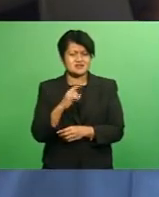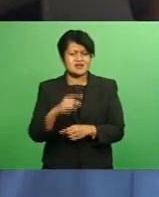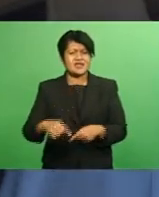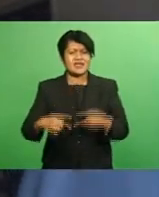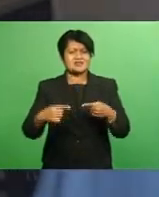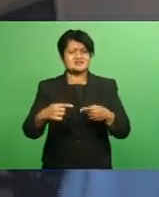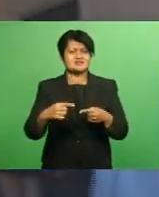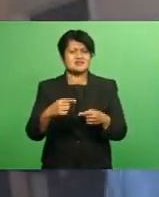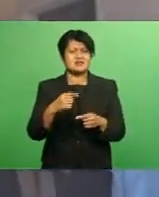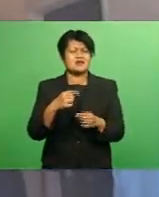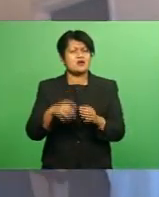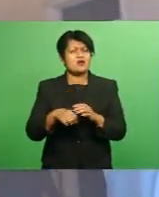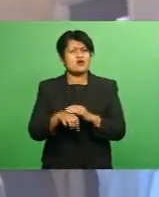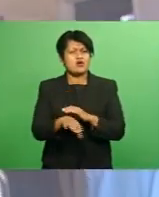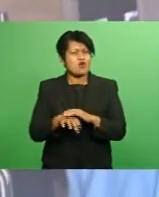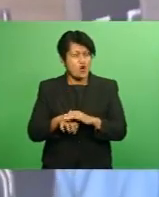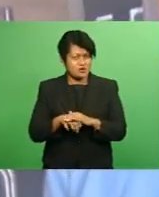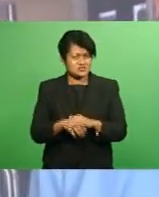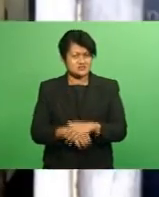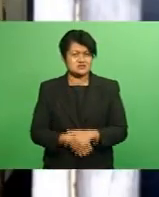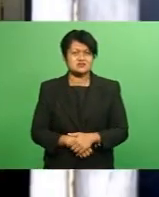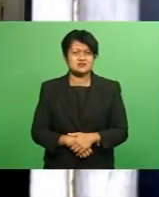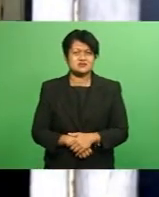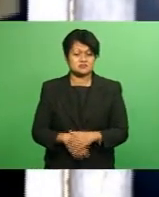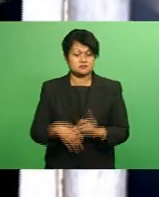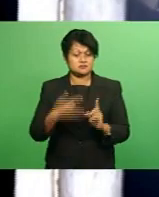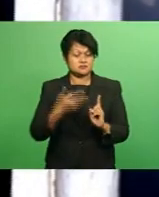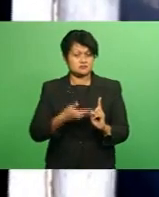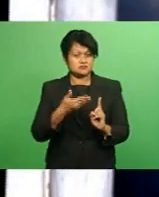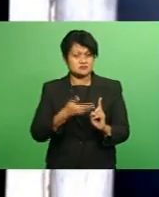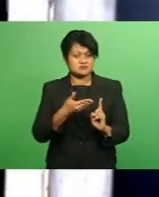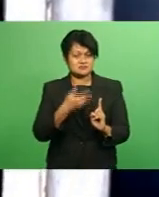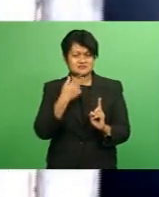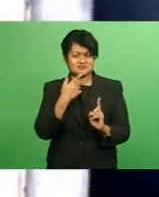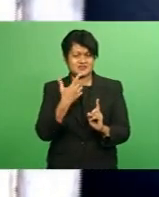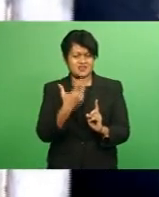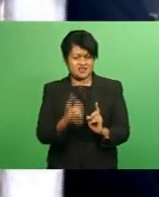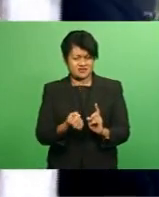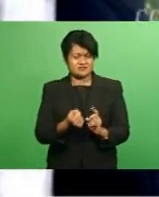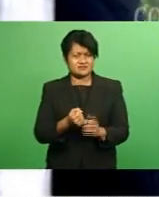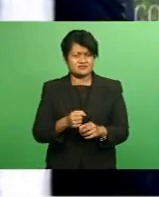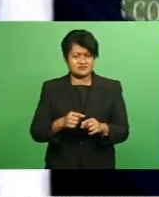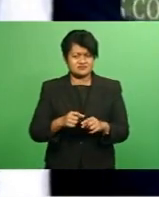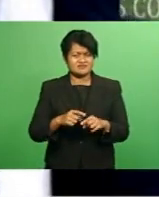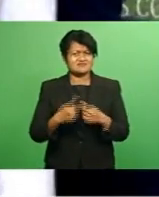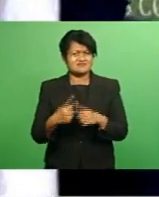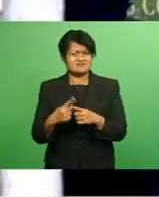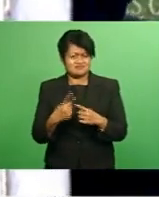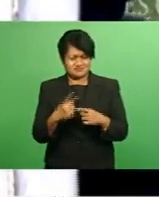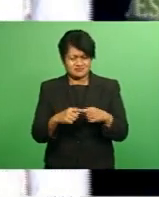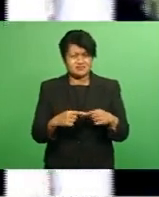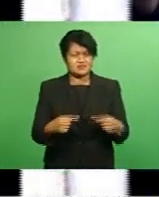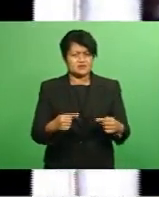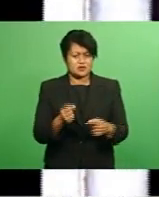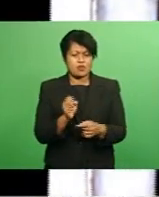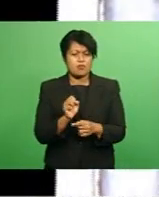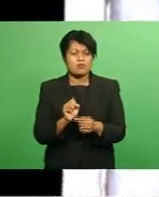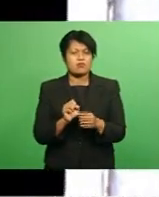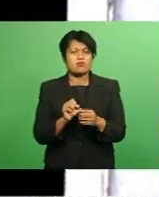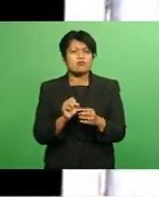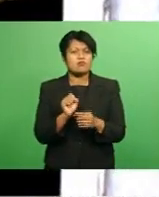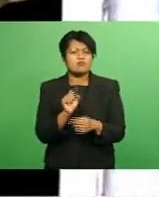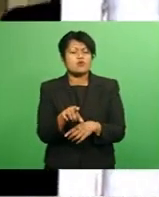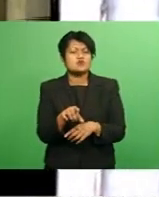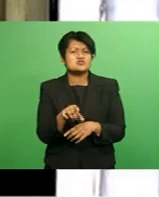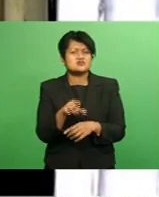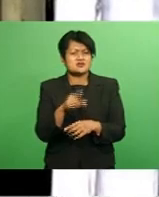or about March 28th, Padarat acted with seditious intention or uttered seditious words by posting information